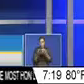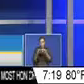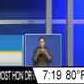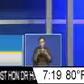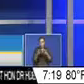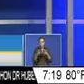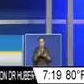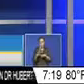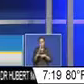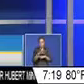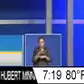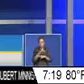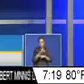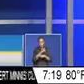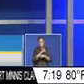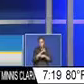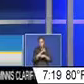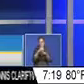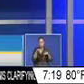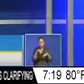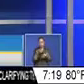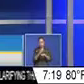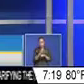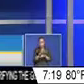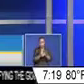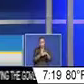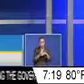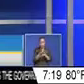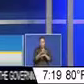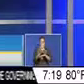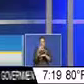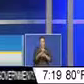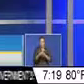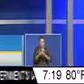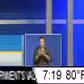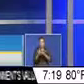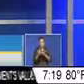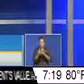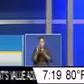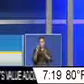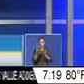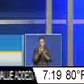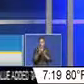said that the two law enforcement officers could be charged as early as next week. Investigations are ongoing.